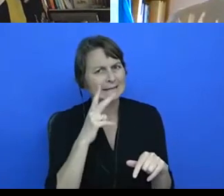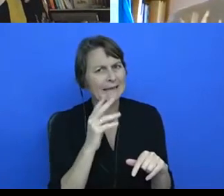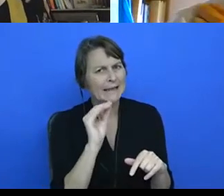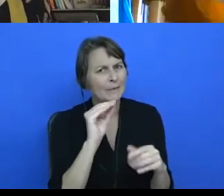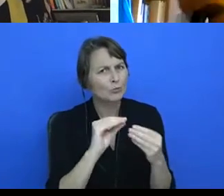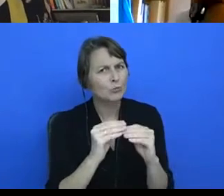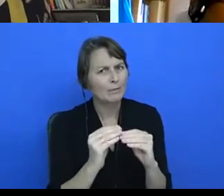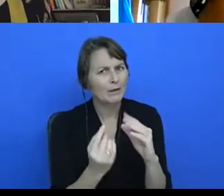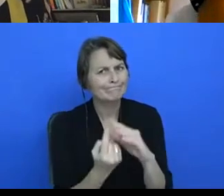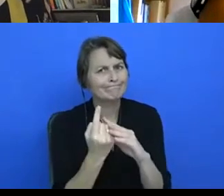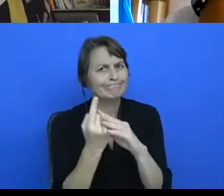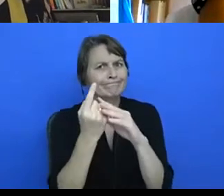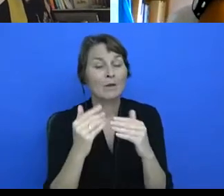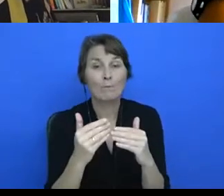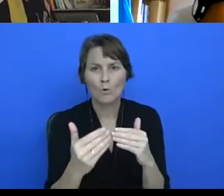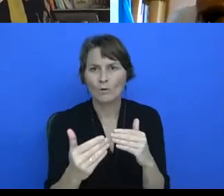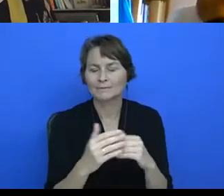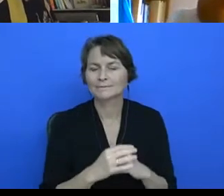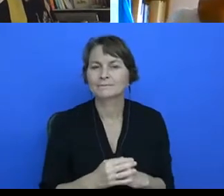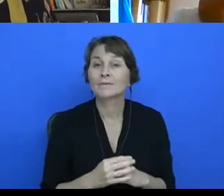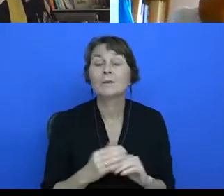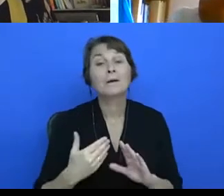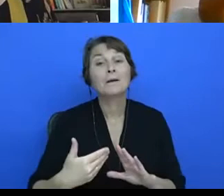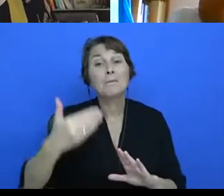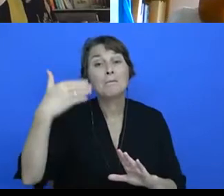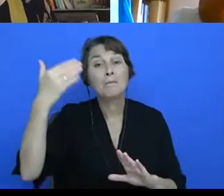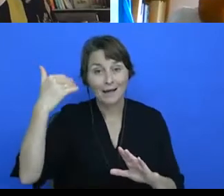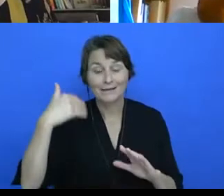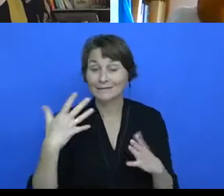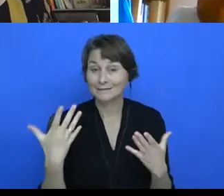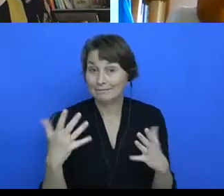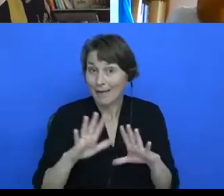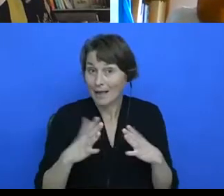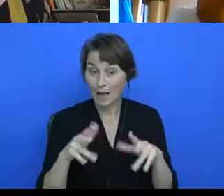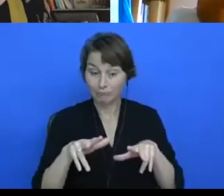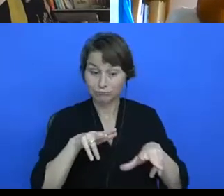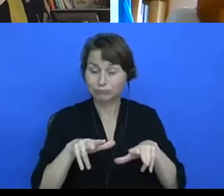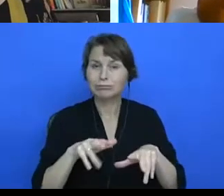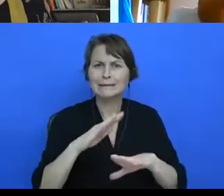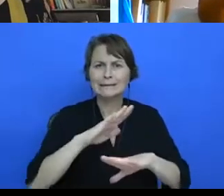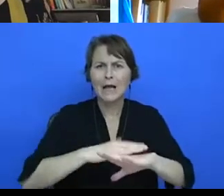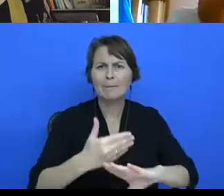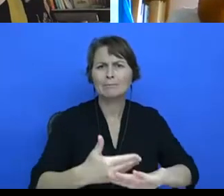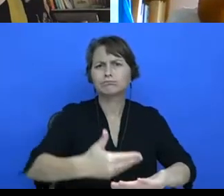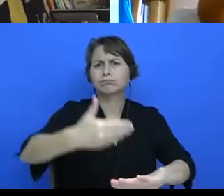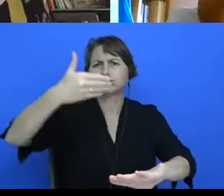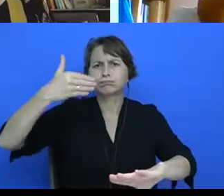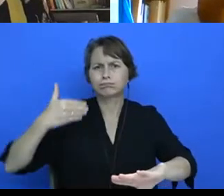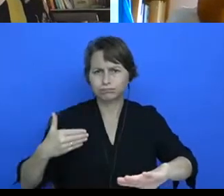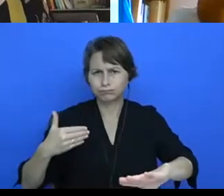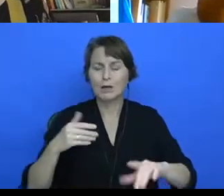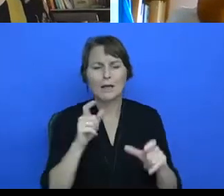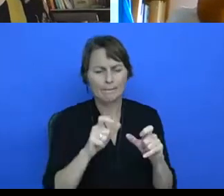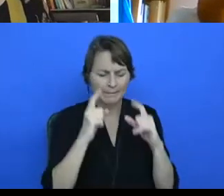in the past, the physical event is organized with a lot of time in advance, and people make decisions